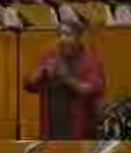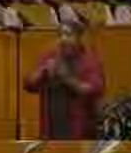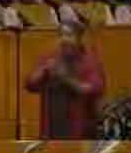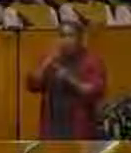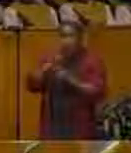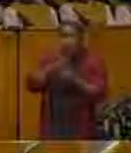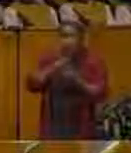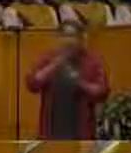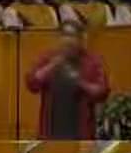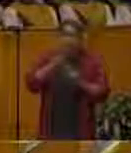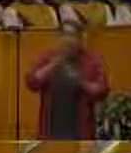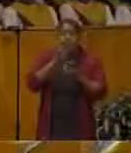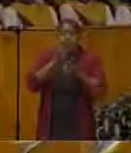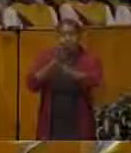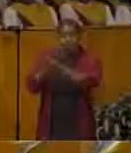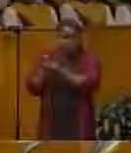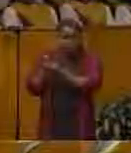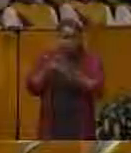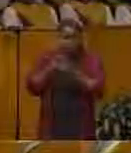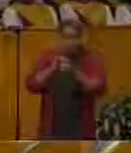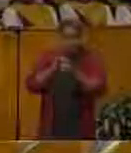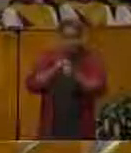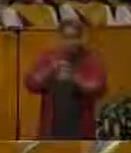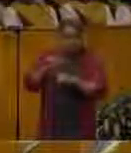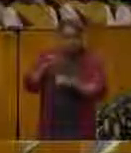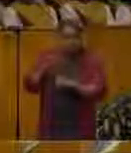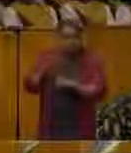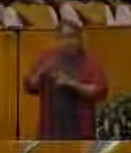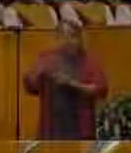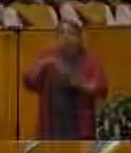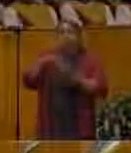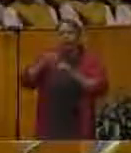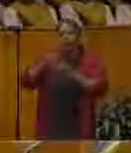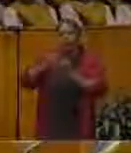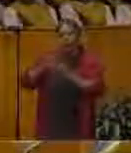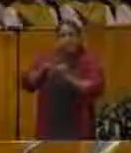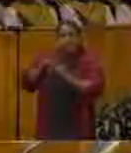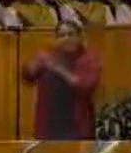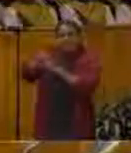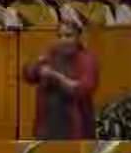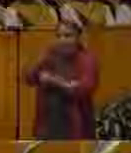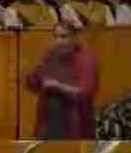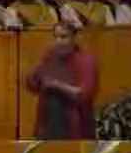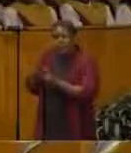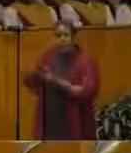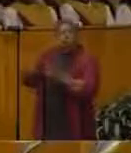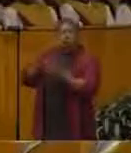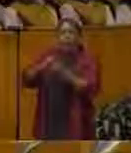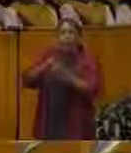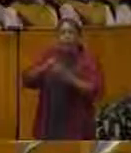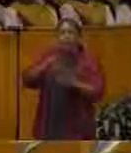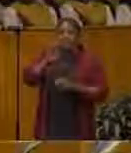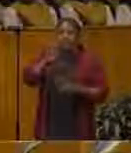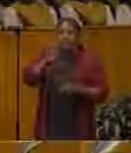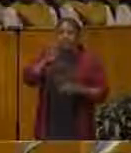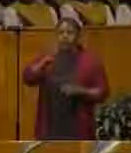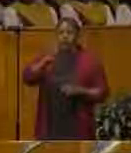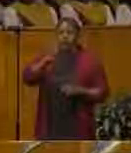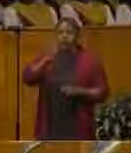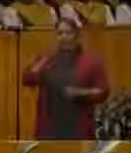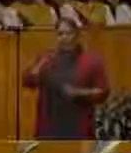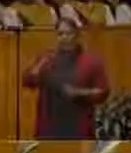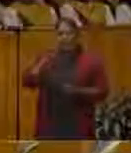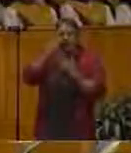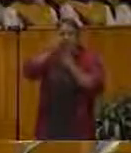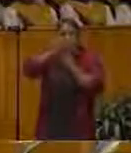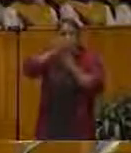I learned, for those who don't know, there's a term that's used in the club to describe certain folk in the club. It's called fronting.